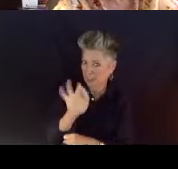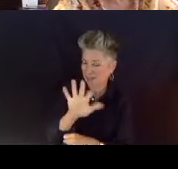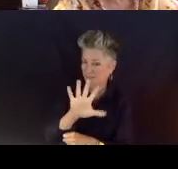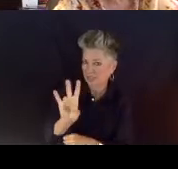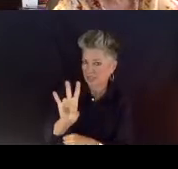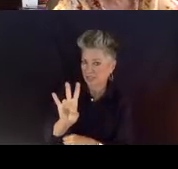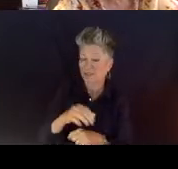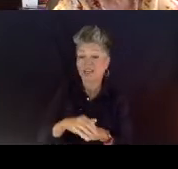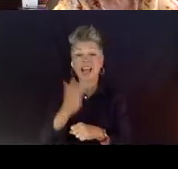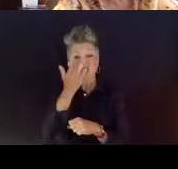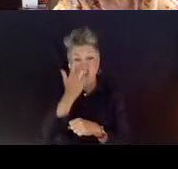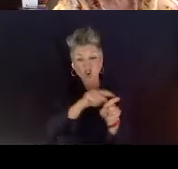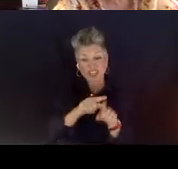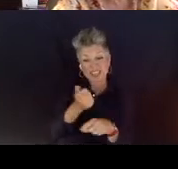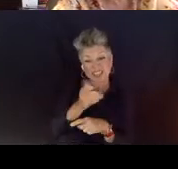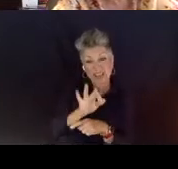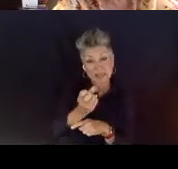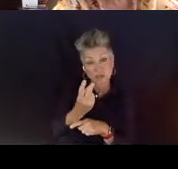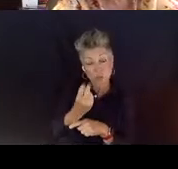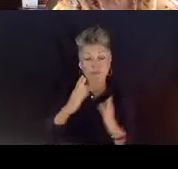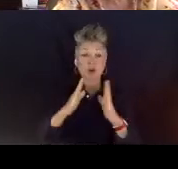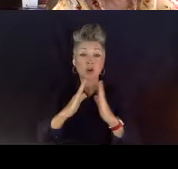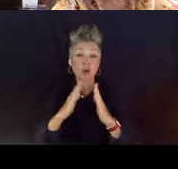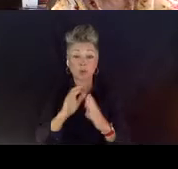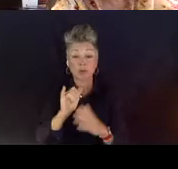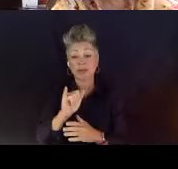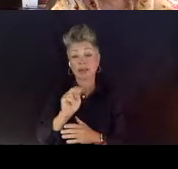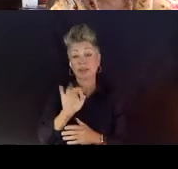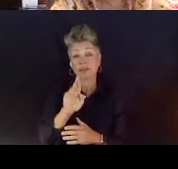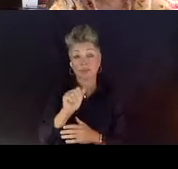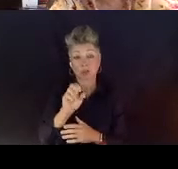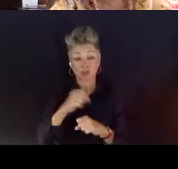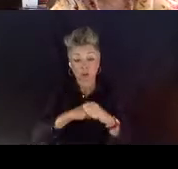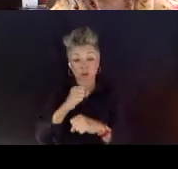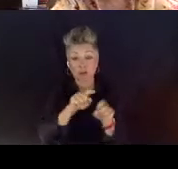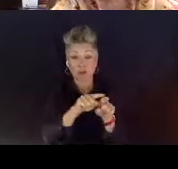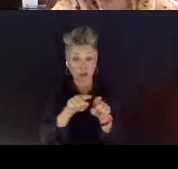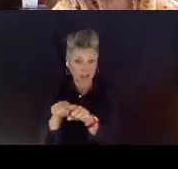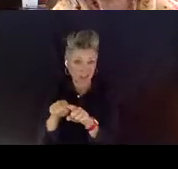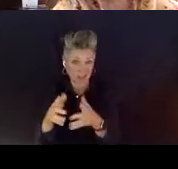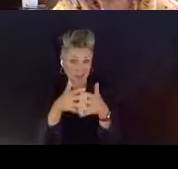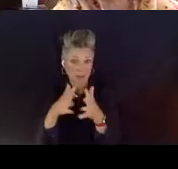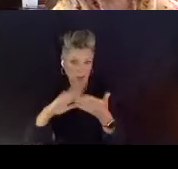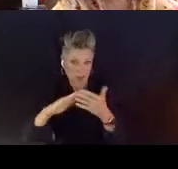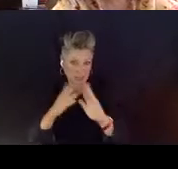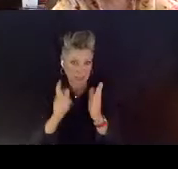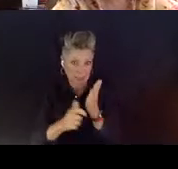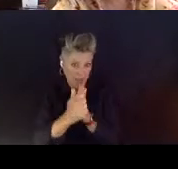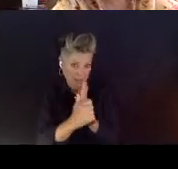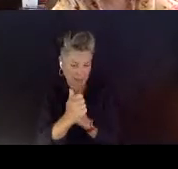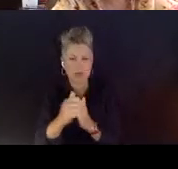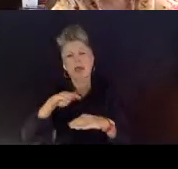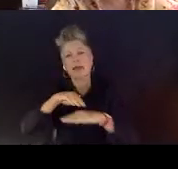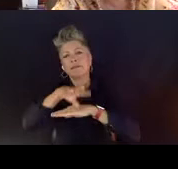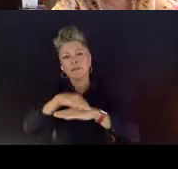as 1912, urban infrastructure trade magazines, such as the American City, advised widening streets